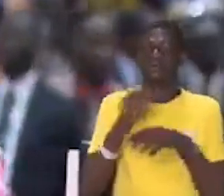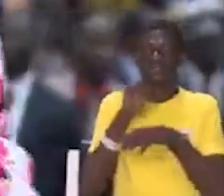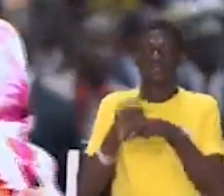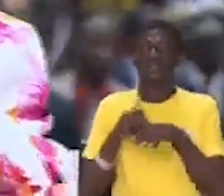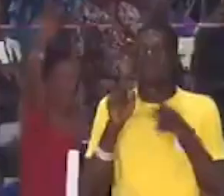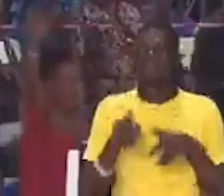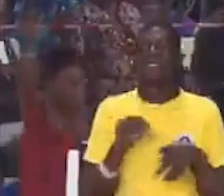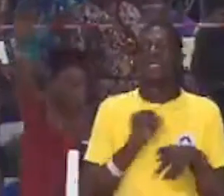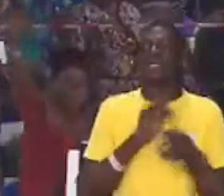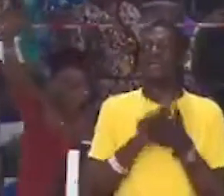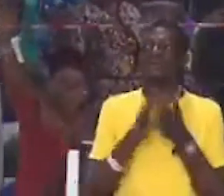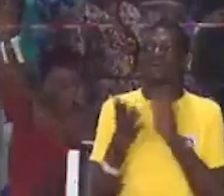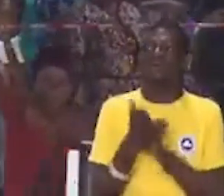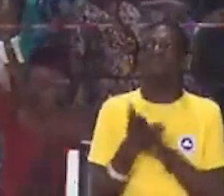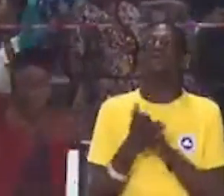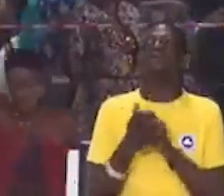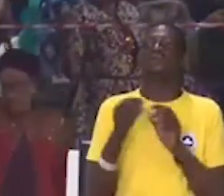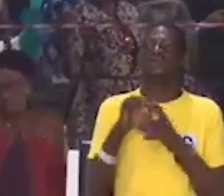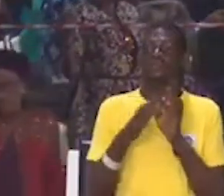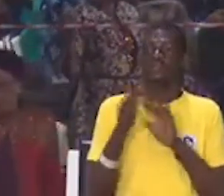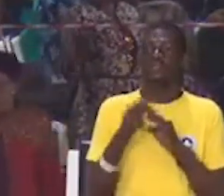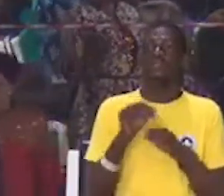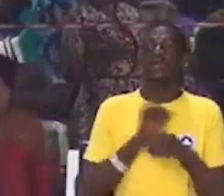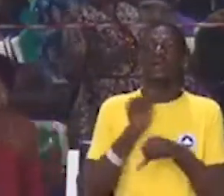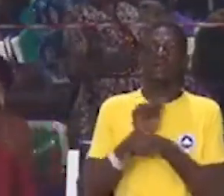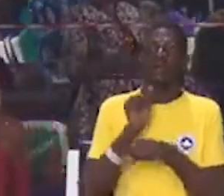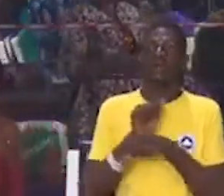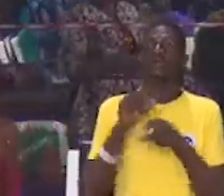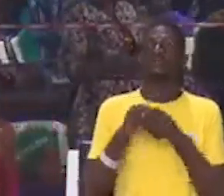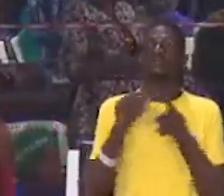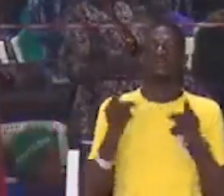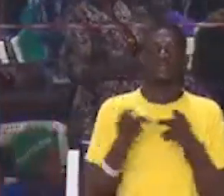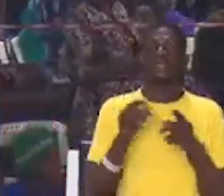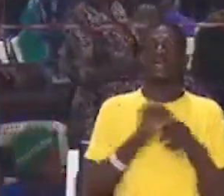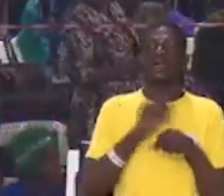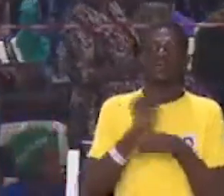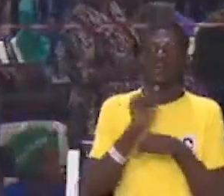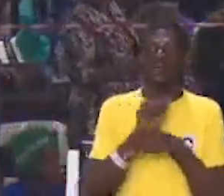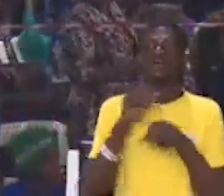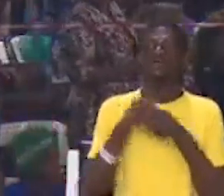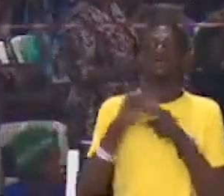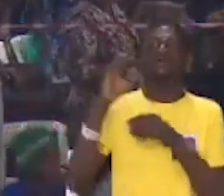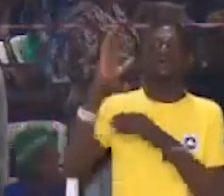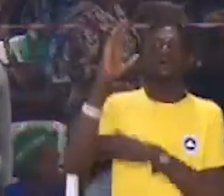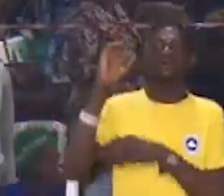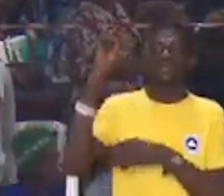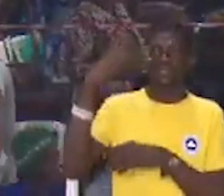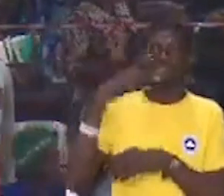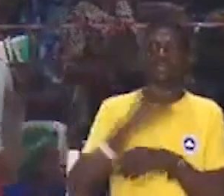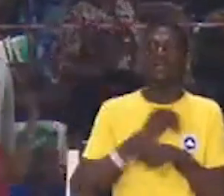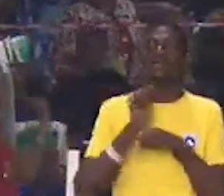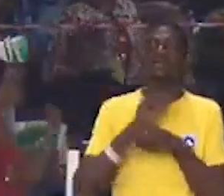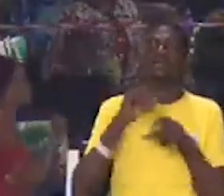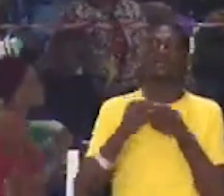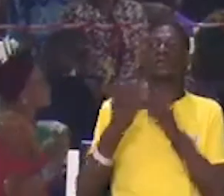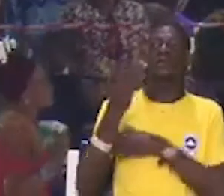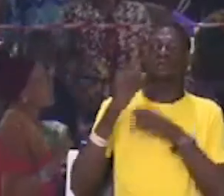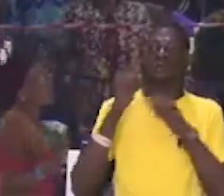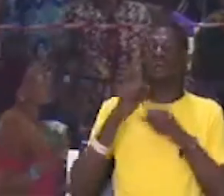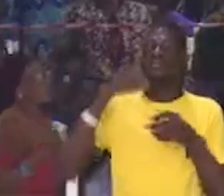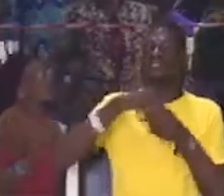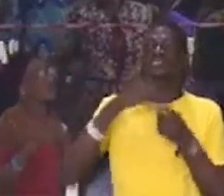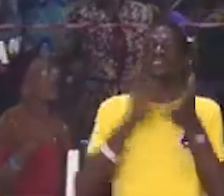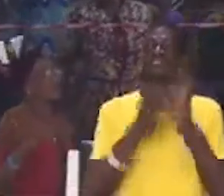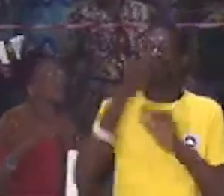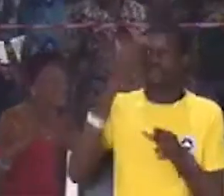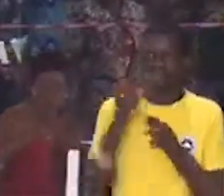have become extraordinary. I walk in the supernatural. I walk in God's grace. I walk in God's power. In the name of